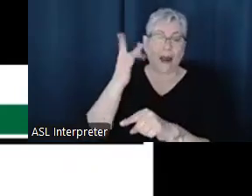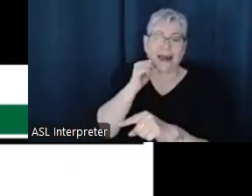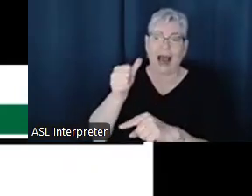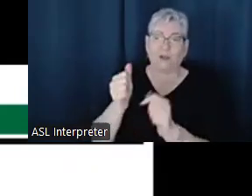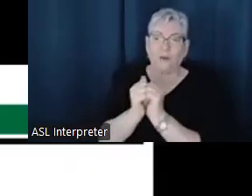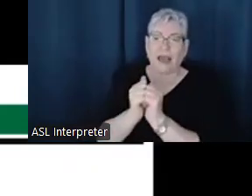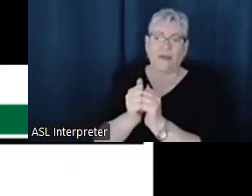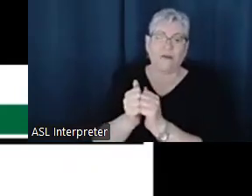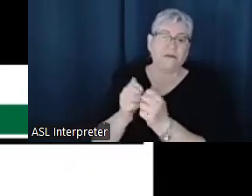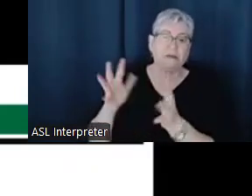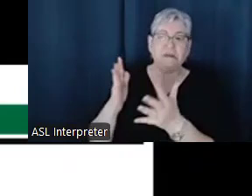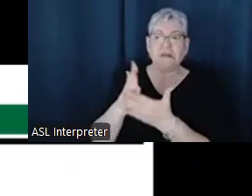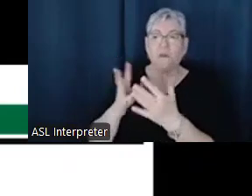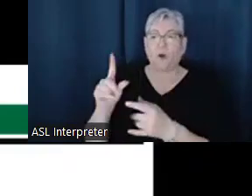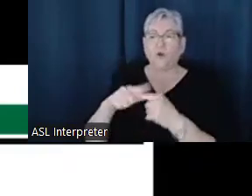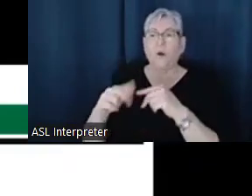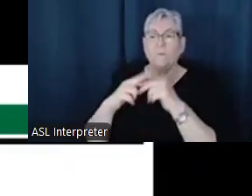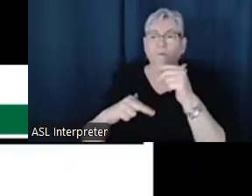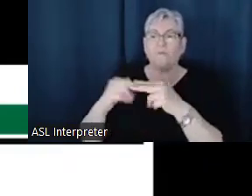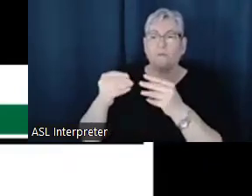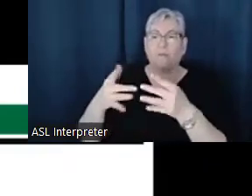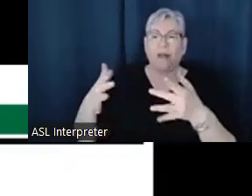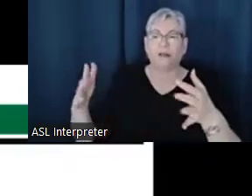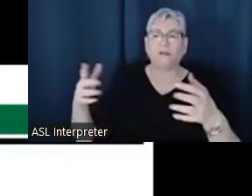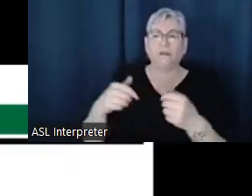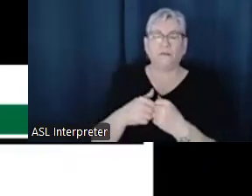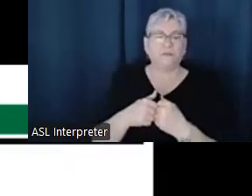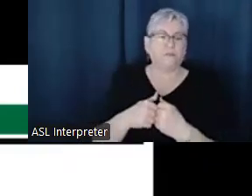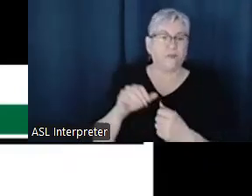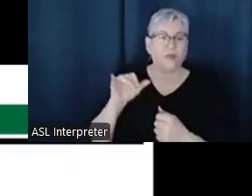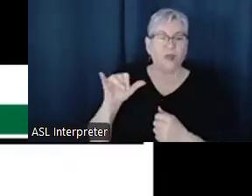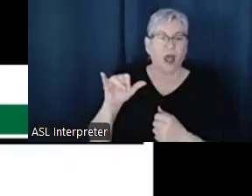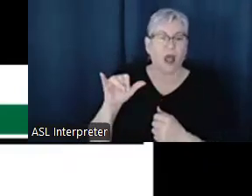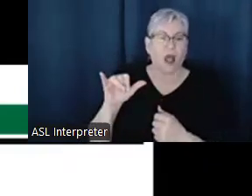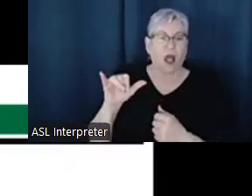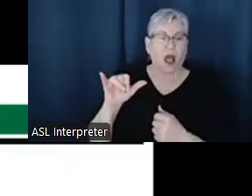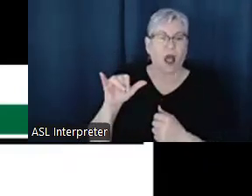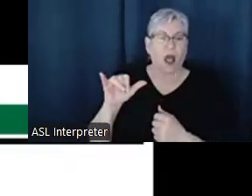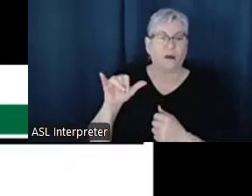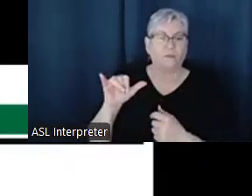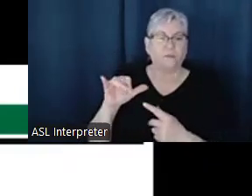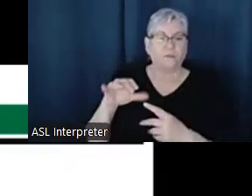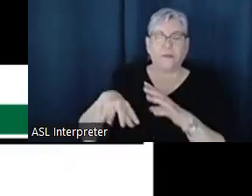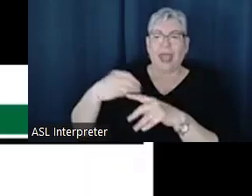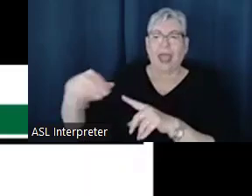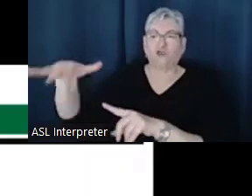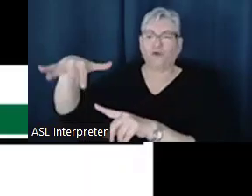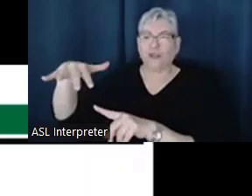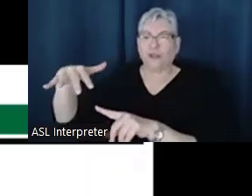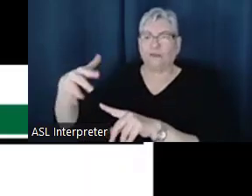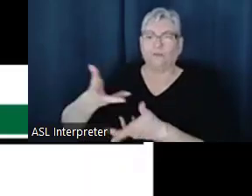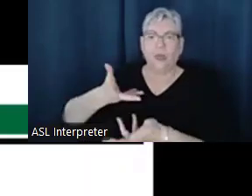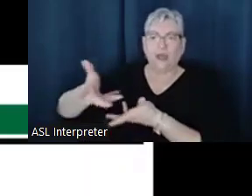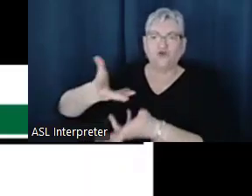start to build out that sort of extrinsic interactions with one another.